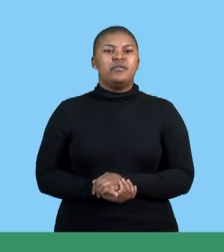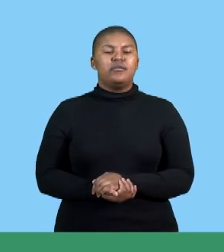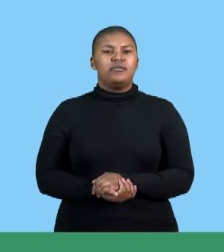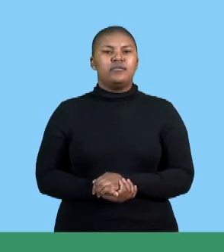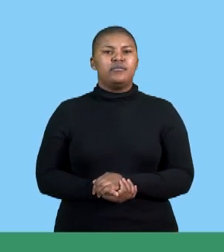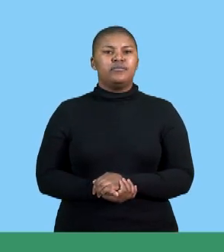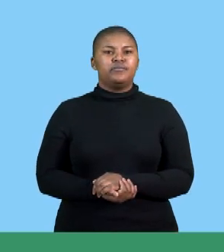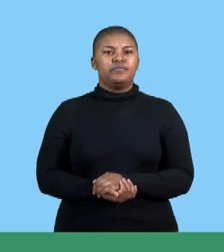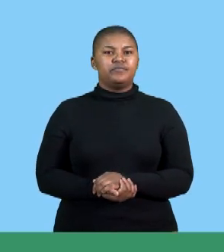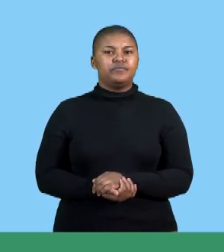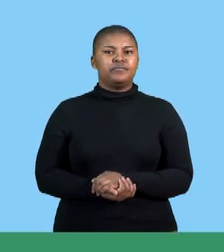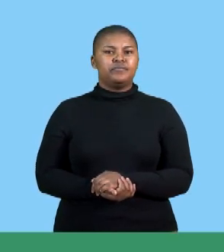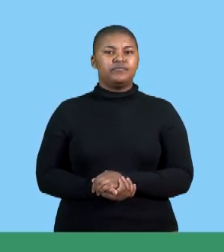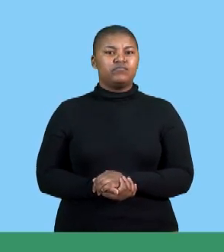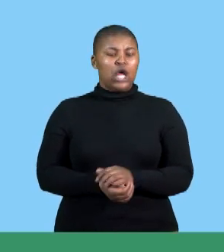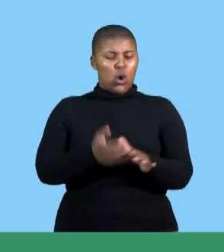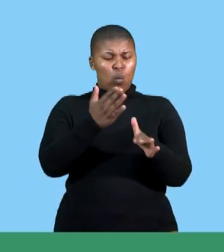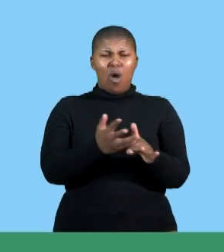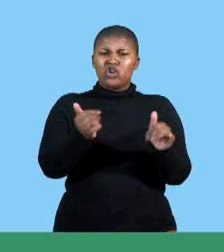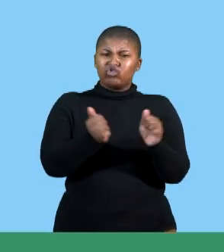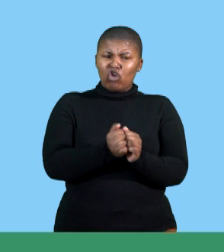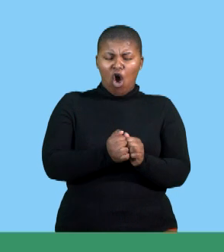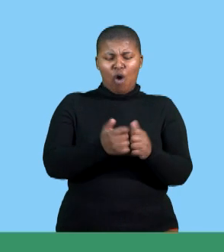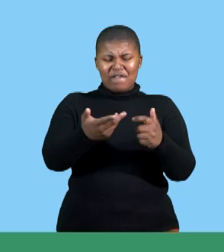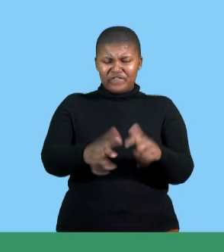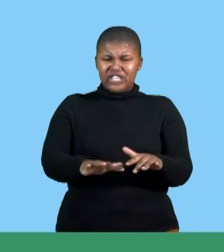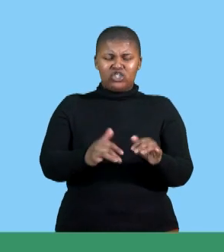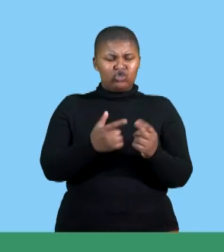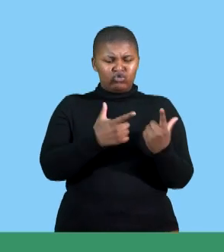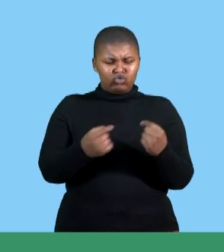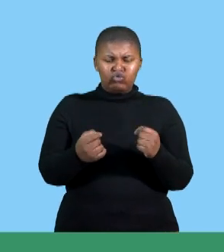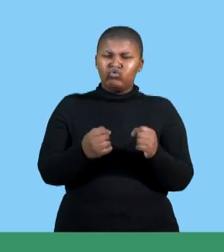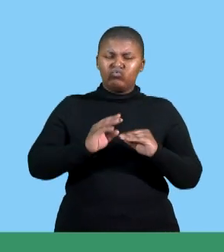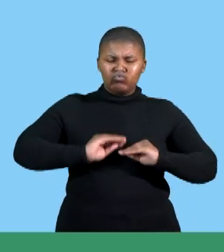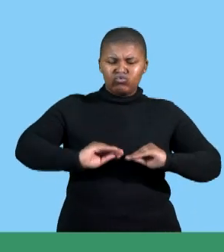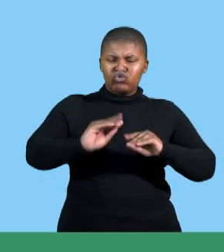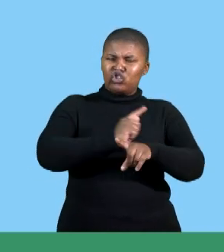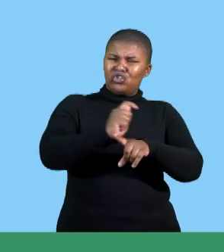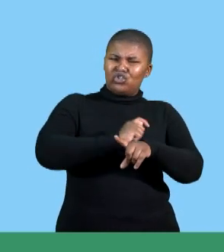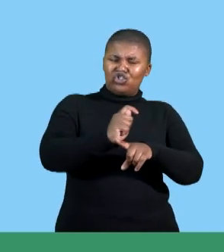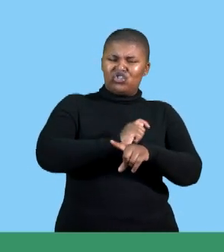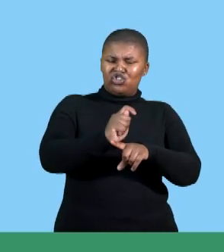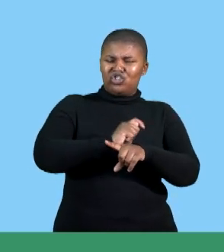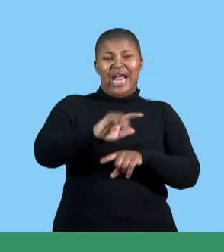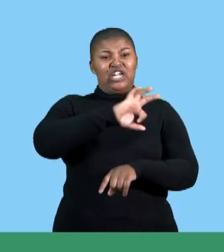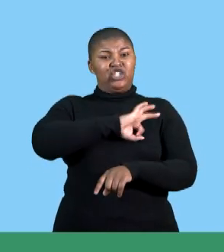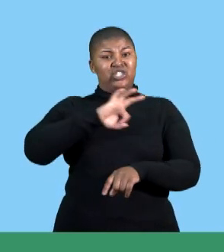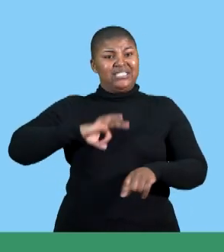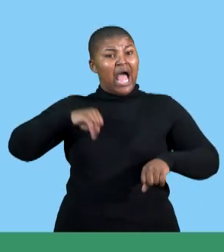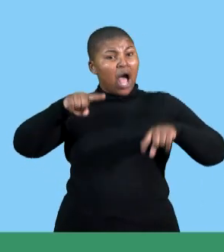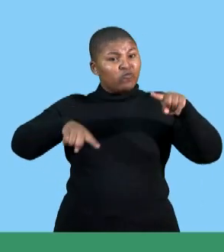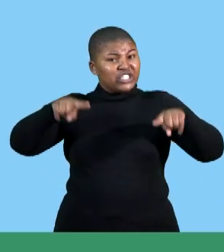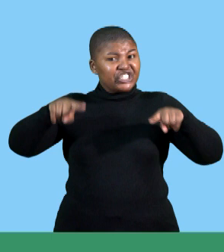be solved. Workshops were held to train staff about the different